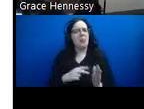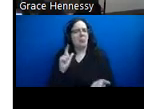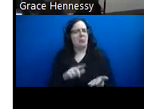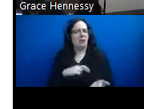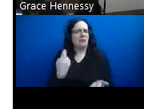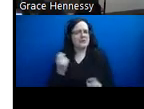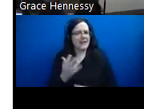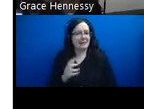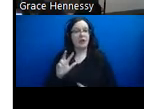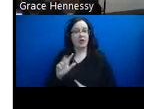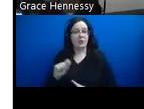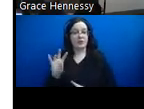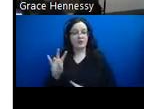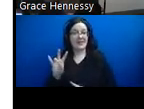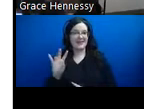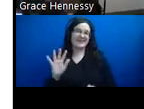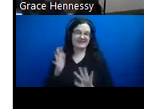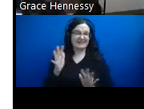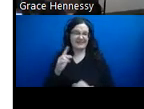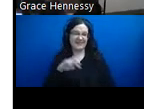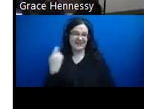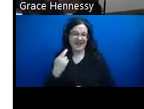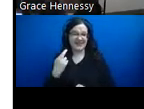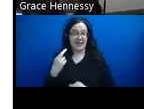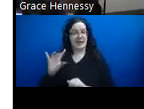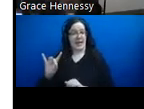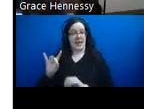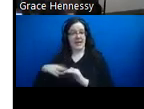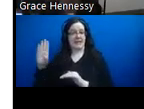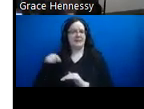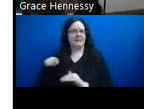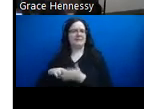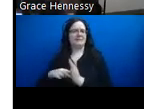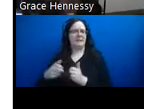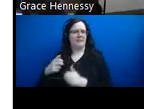3 to 7 meant moderate risk gambling, and greater than 8 meant problem gambling.